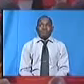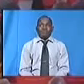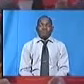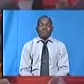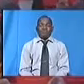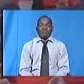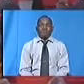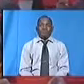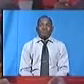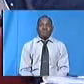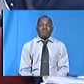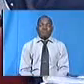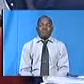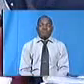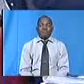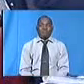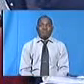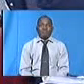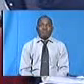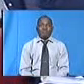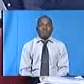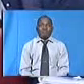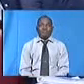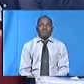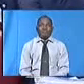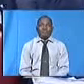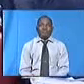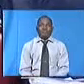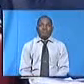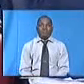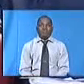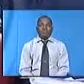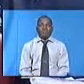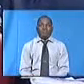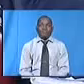Thank you, my Lord. My Lord,